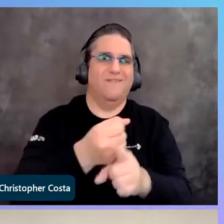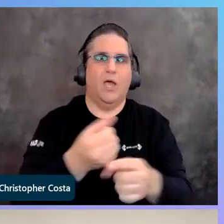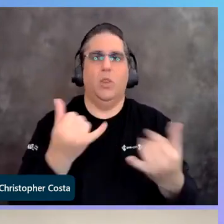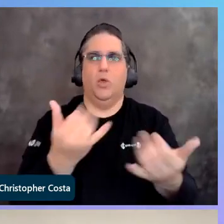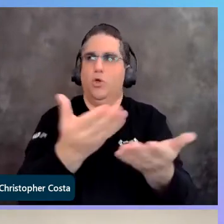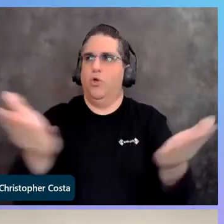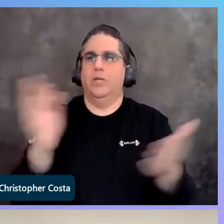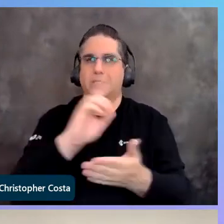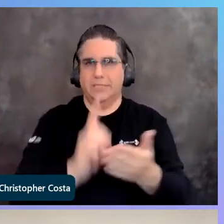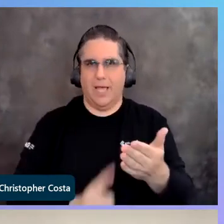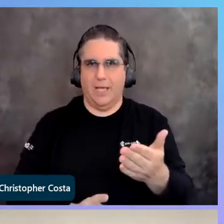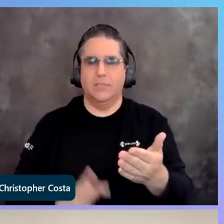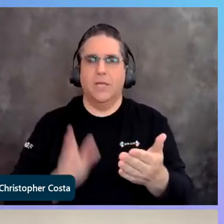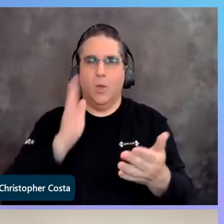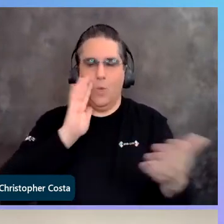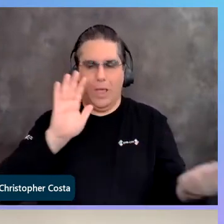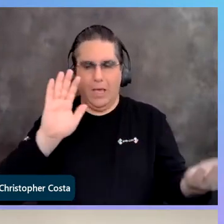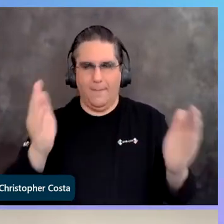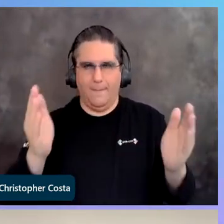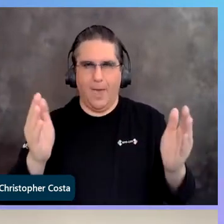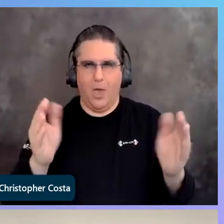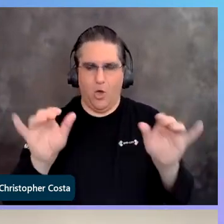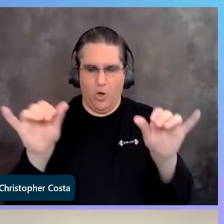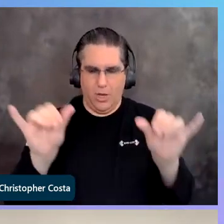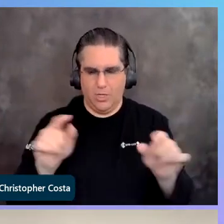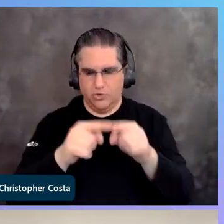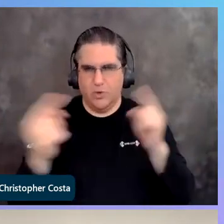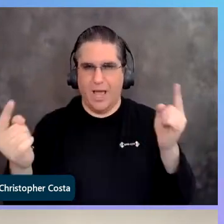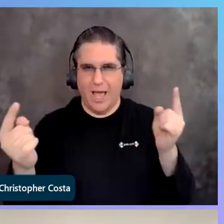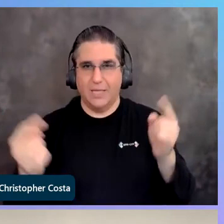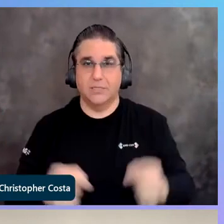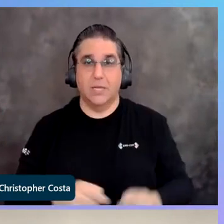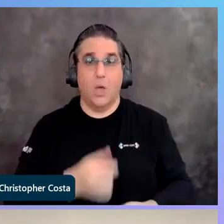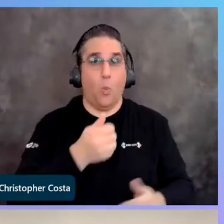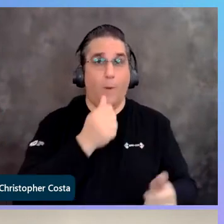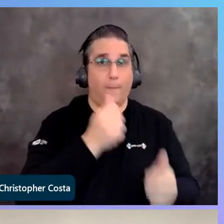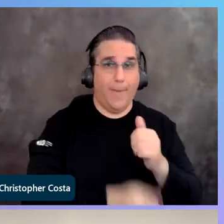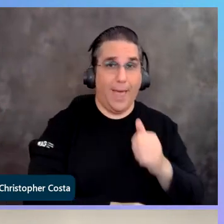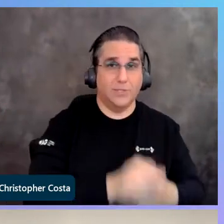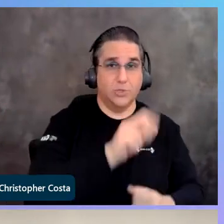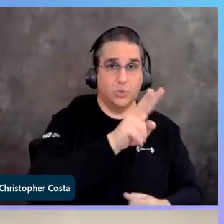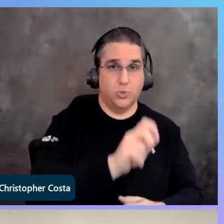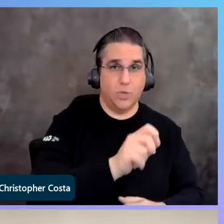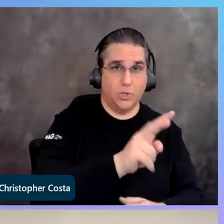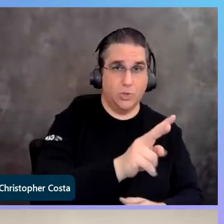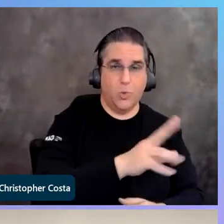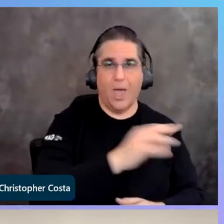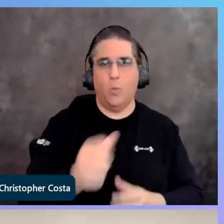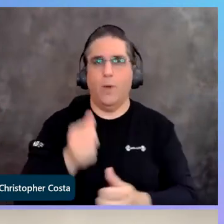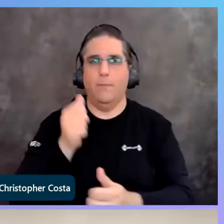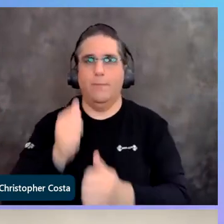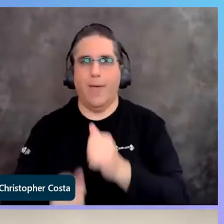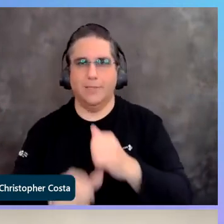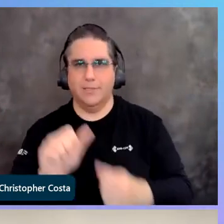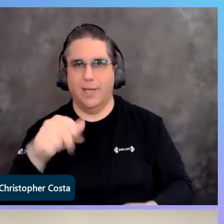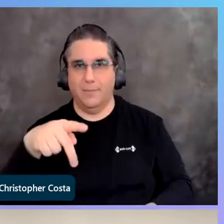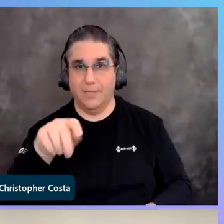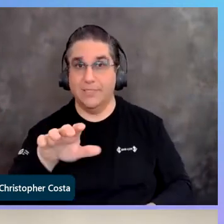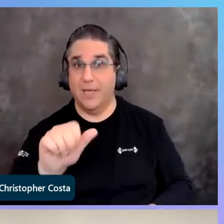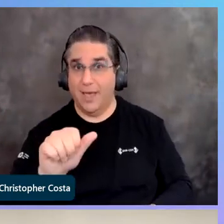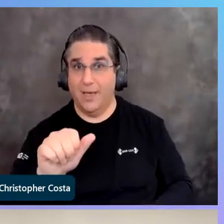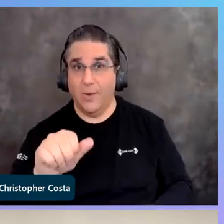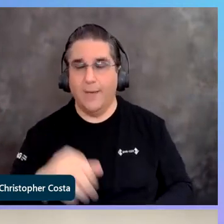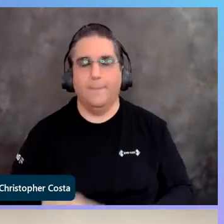and contrast what passes in 2.2 with what passes in the APCA. And I want you to understand that adhering